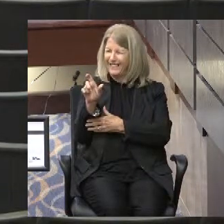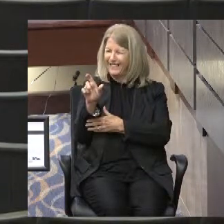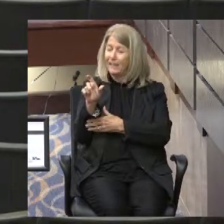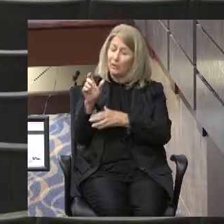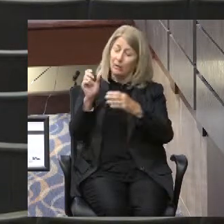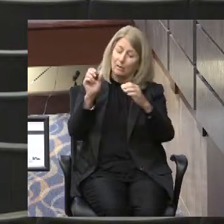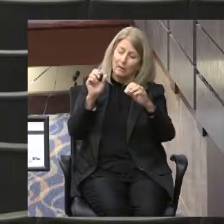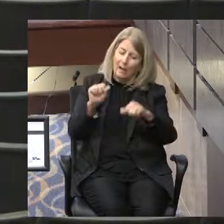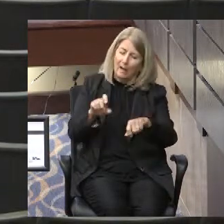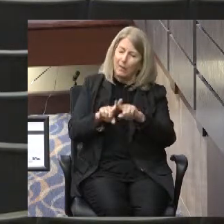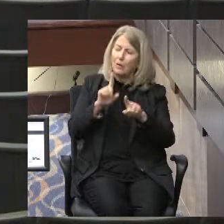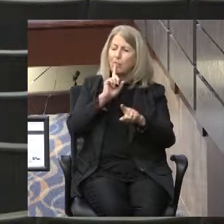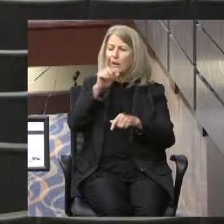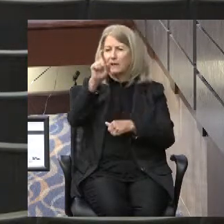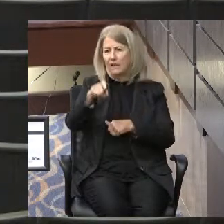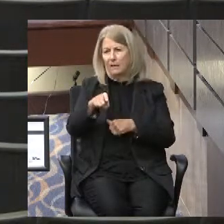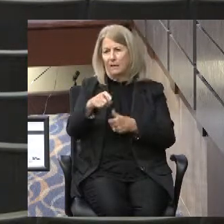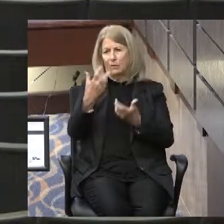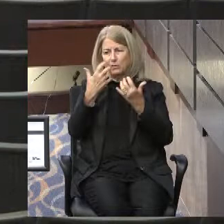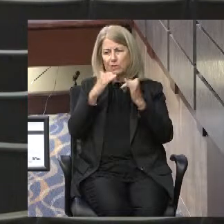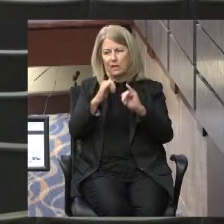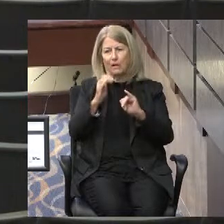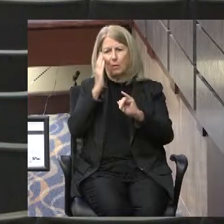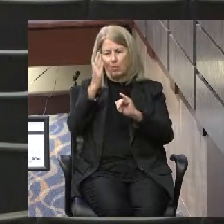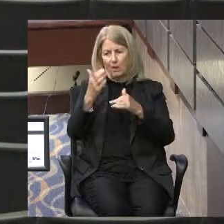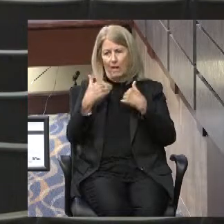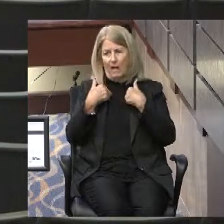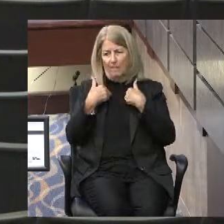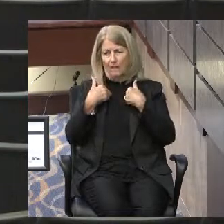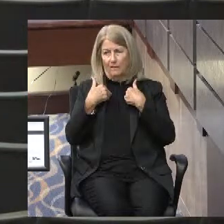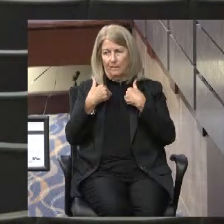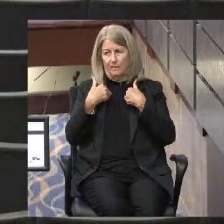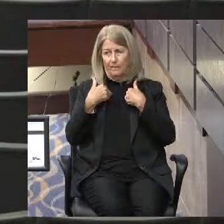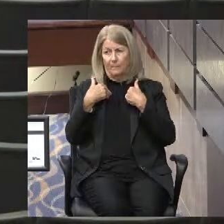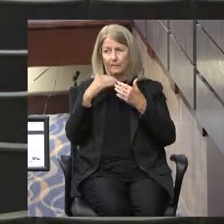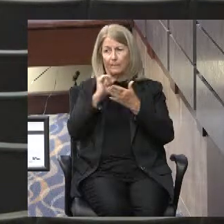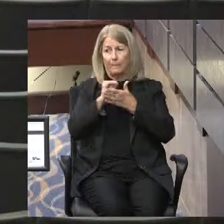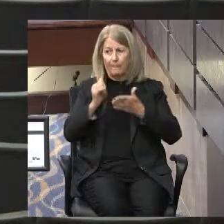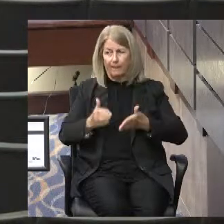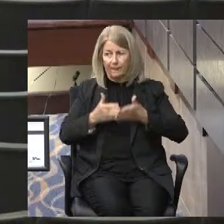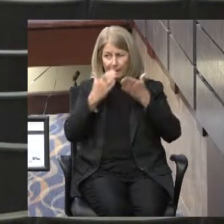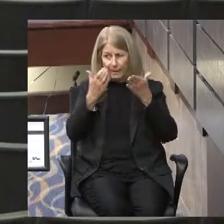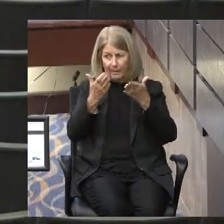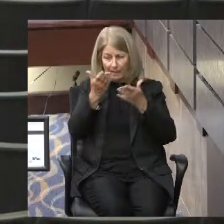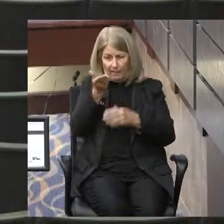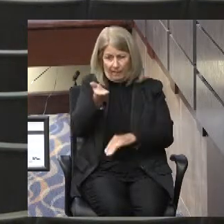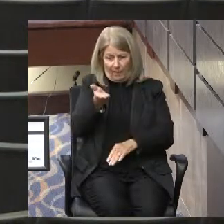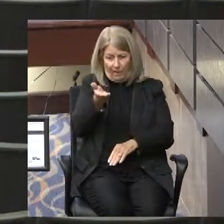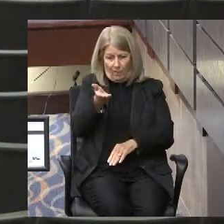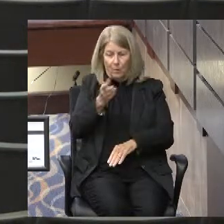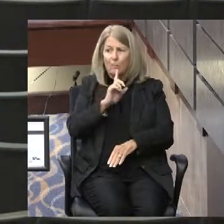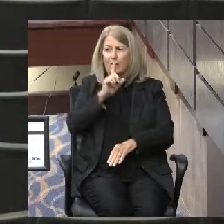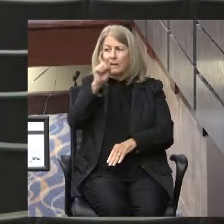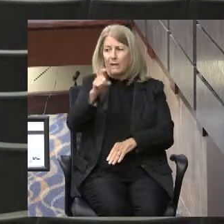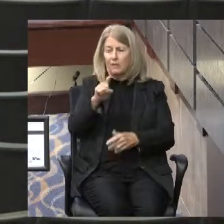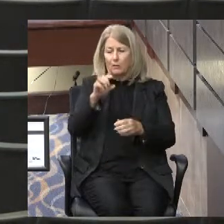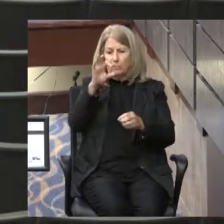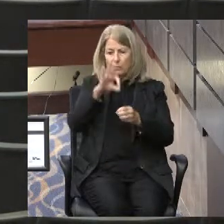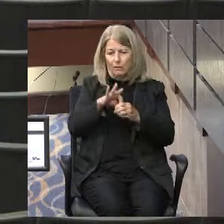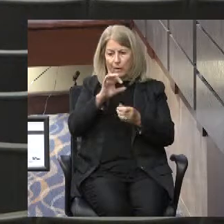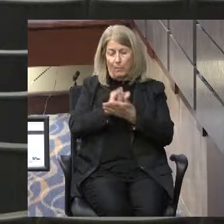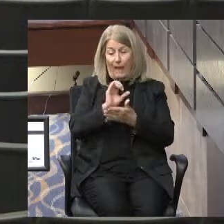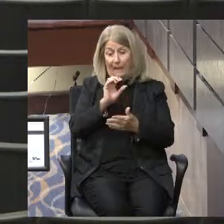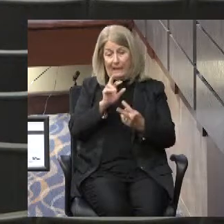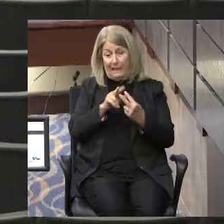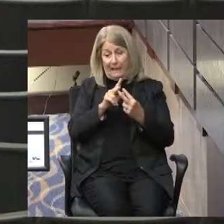You can do But what you you really like. need to, you'll still have that motion laying out there, so you really need to vote it, either approve it or